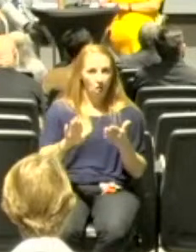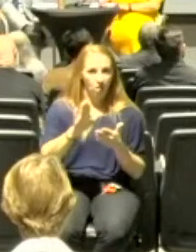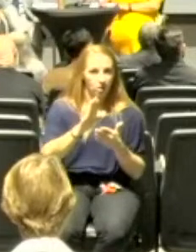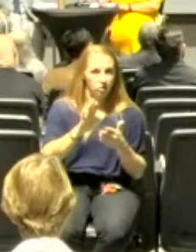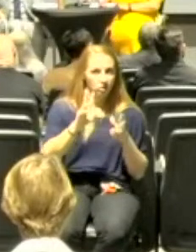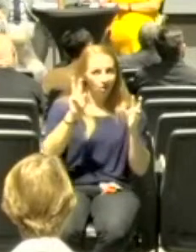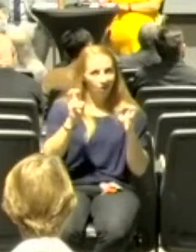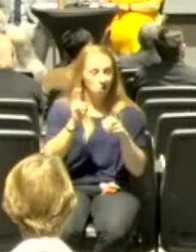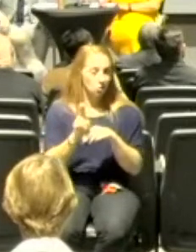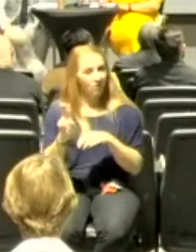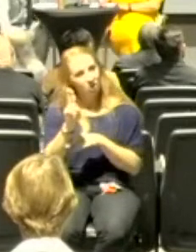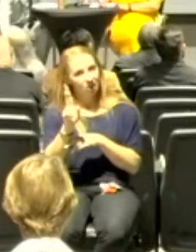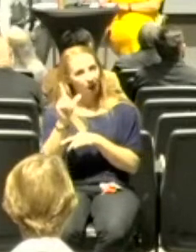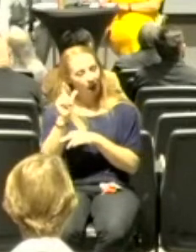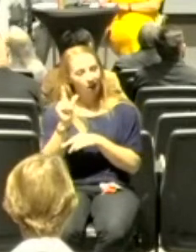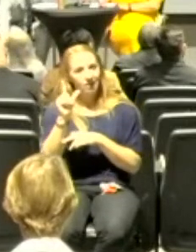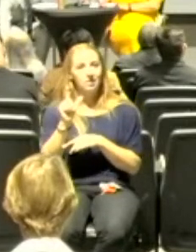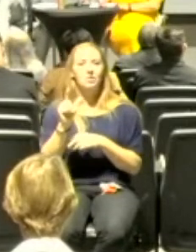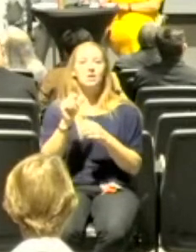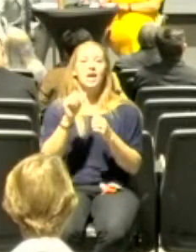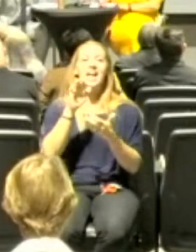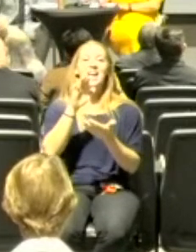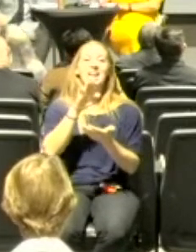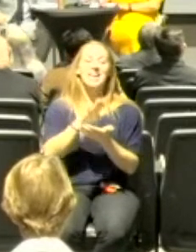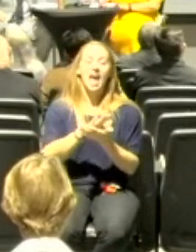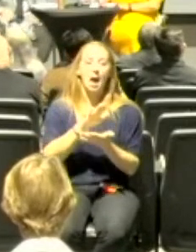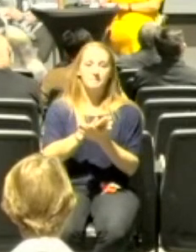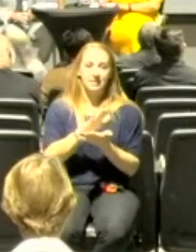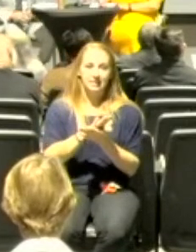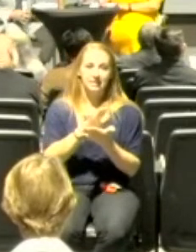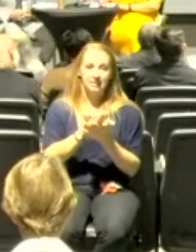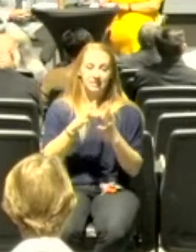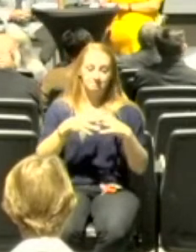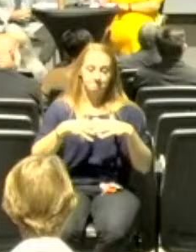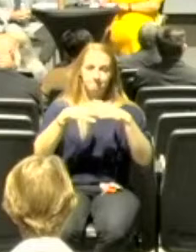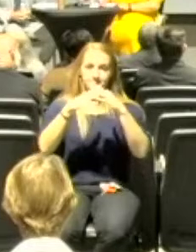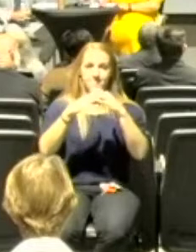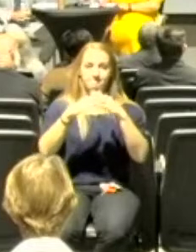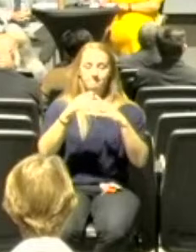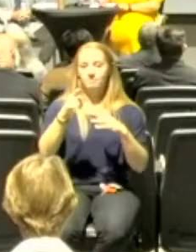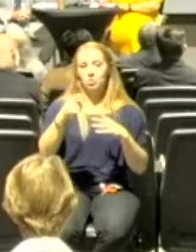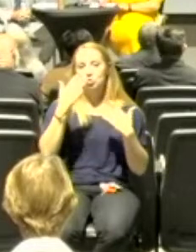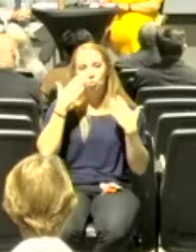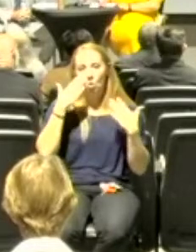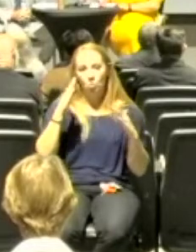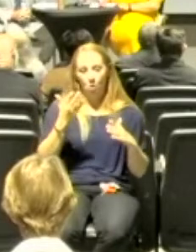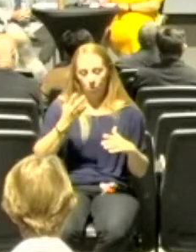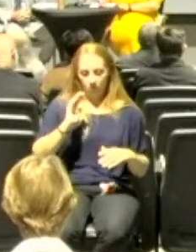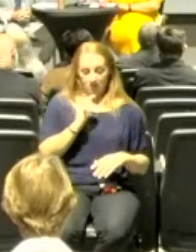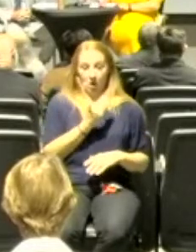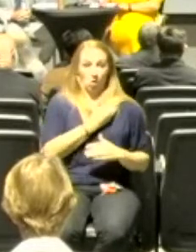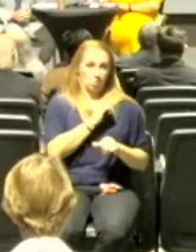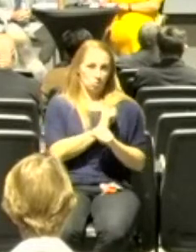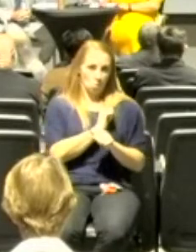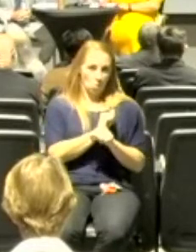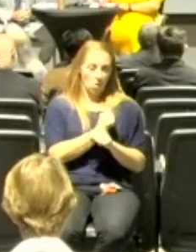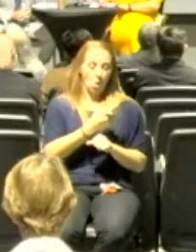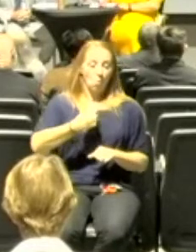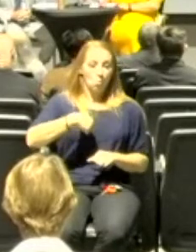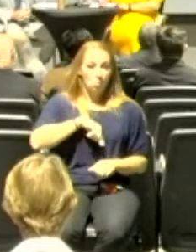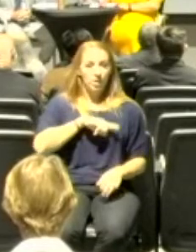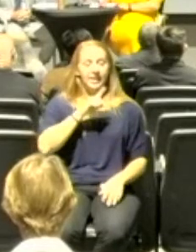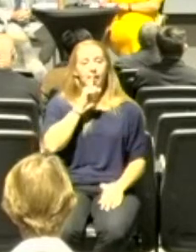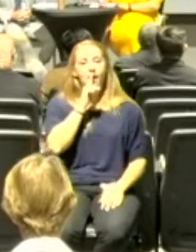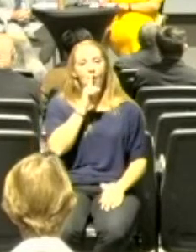university. With campus infrastructure, for those that may not know what we do behind the scenes, we are in